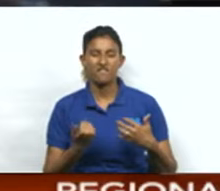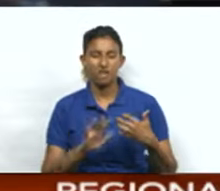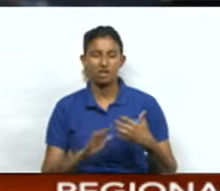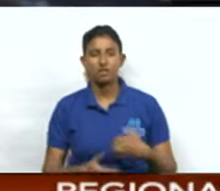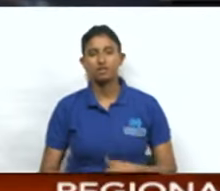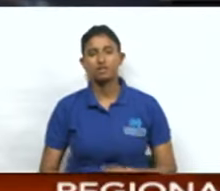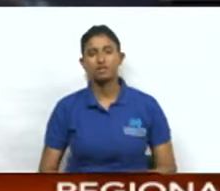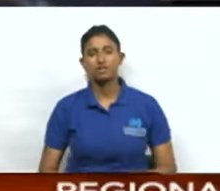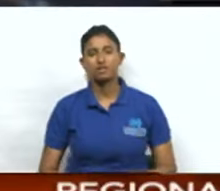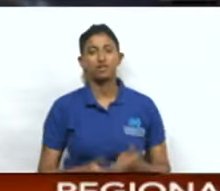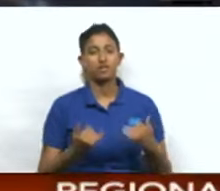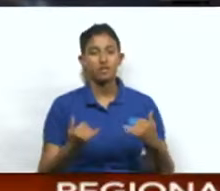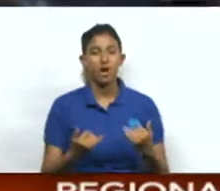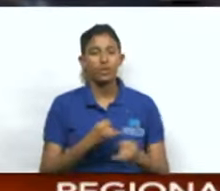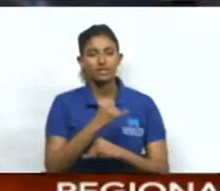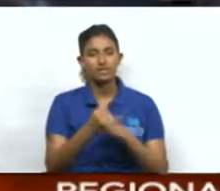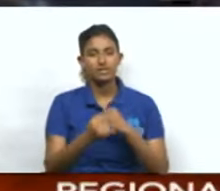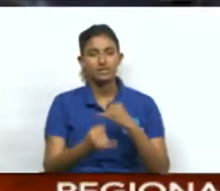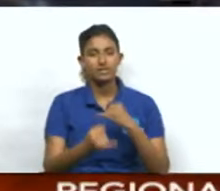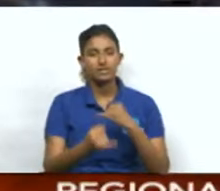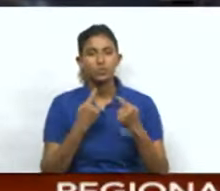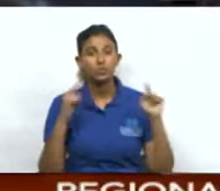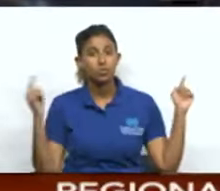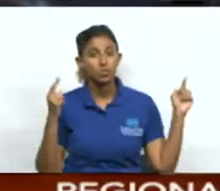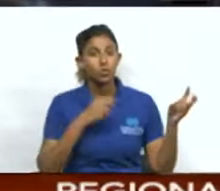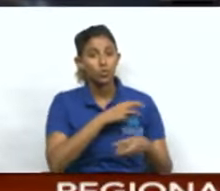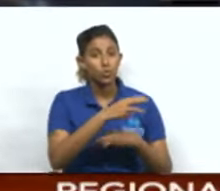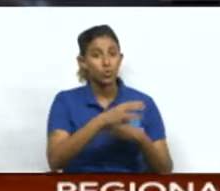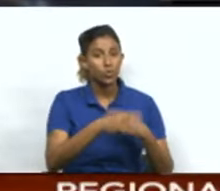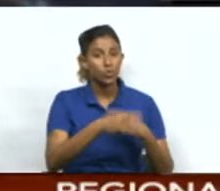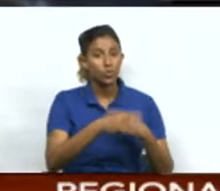have some World Cup action, some tennis and basketball.